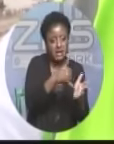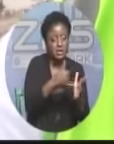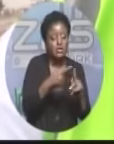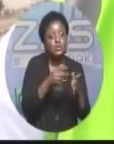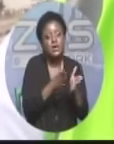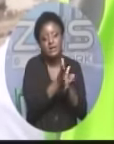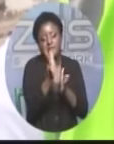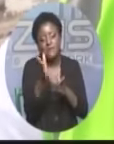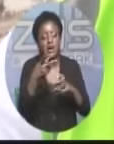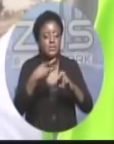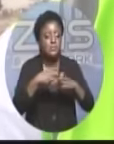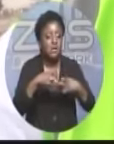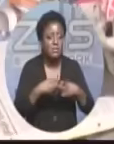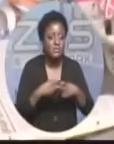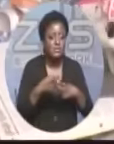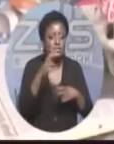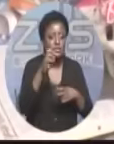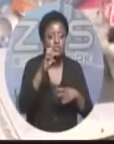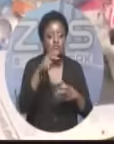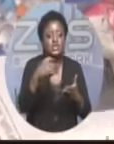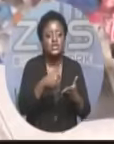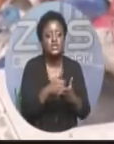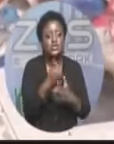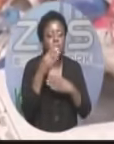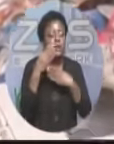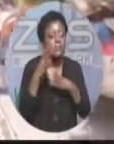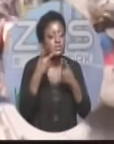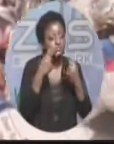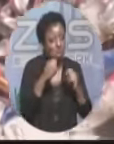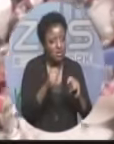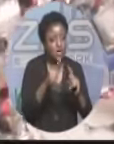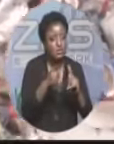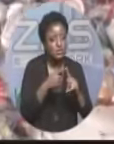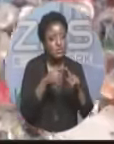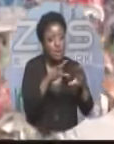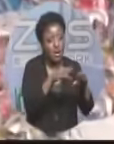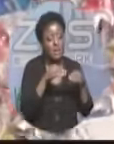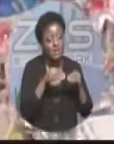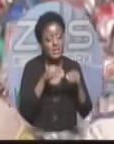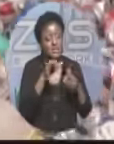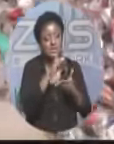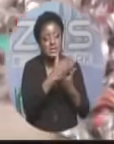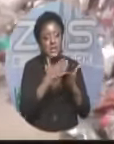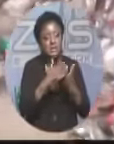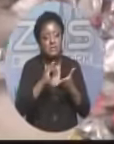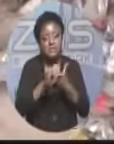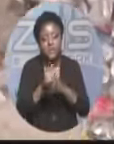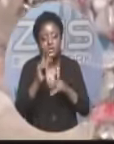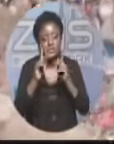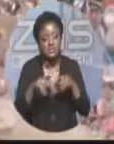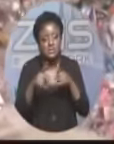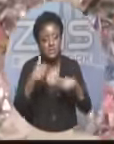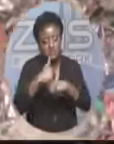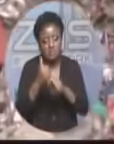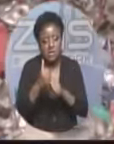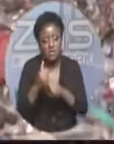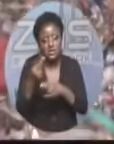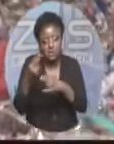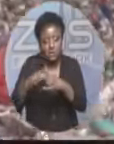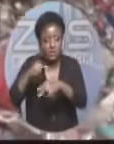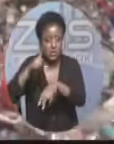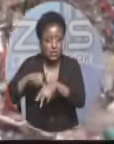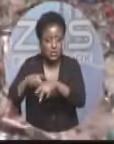And Renew, trying to accommodate some of those persons, created temporary tipping areas. There are new